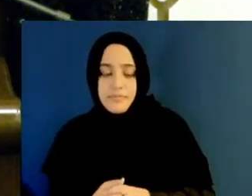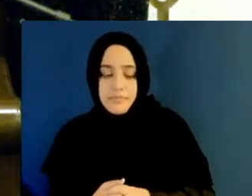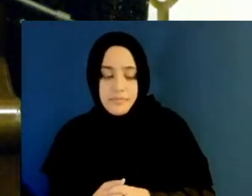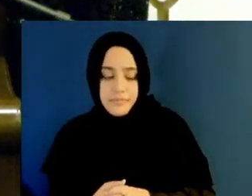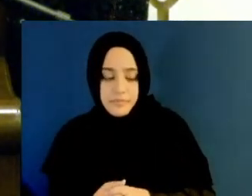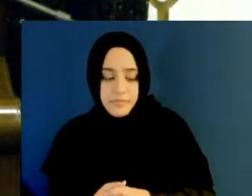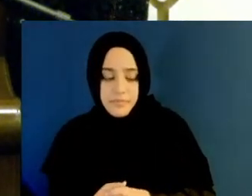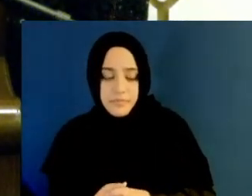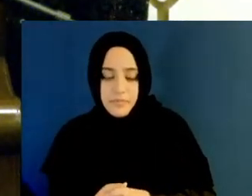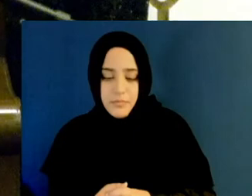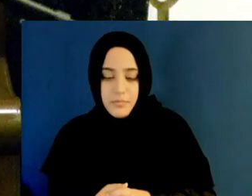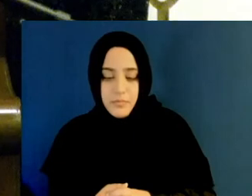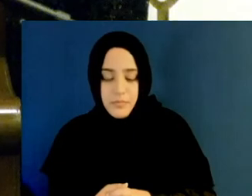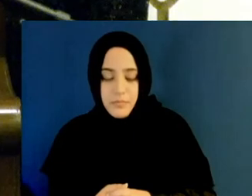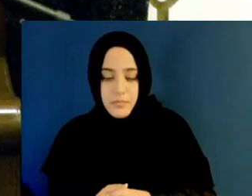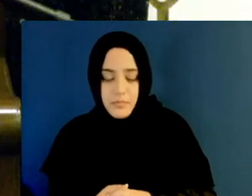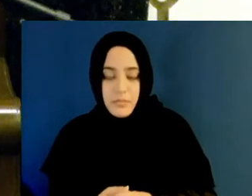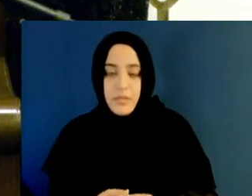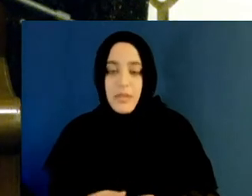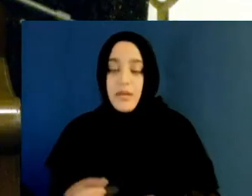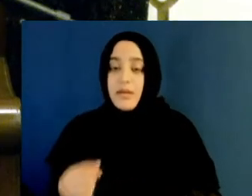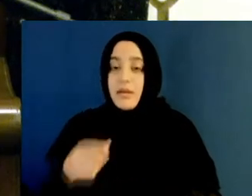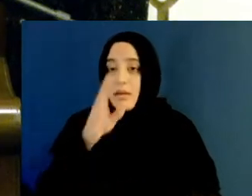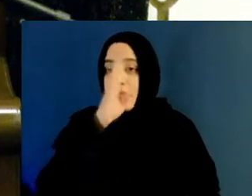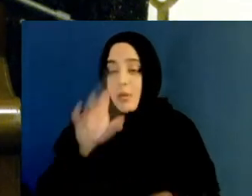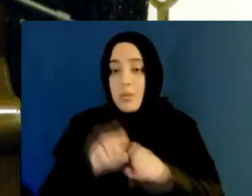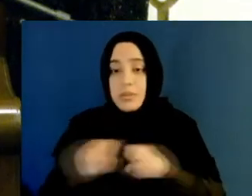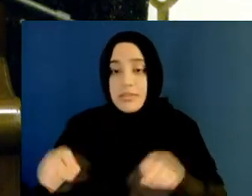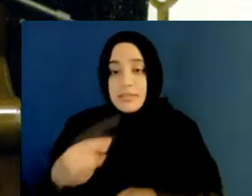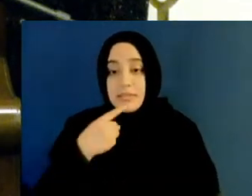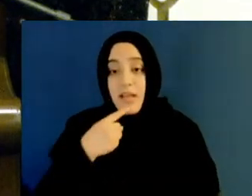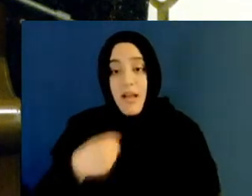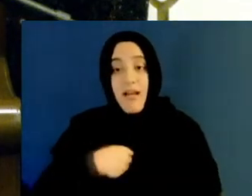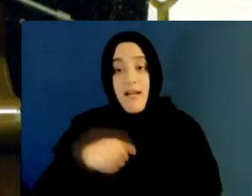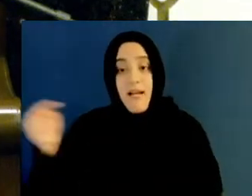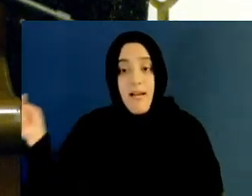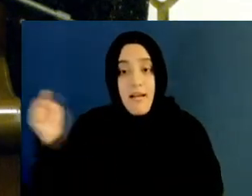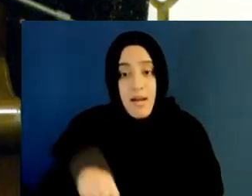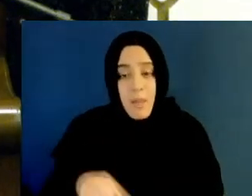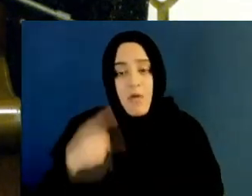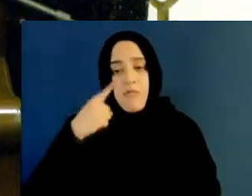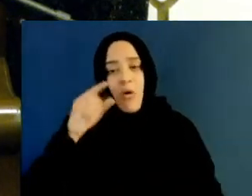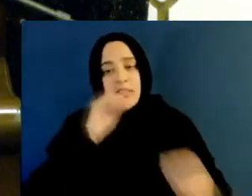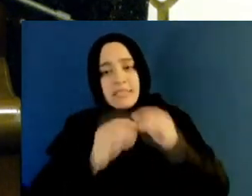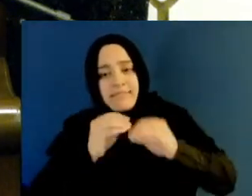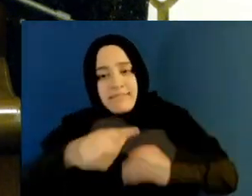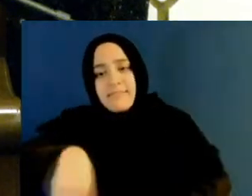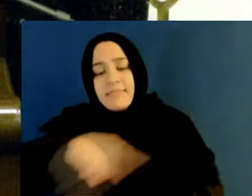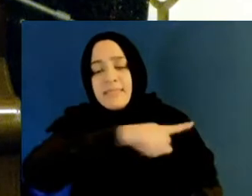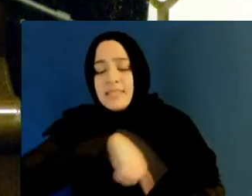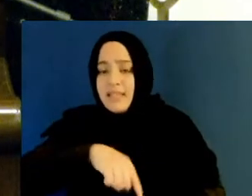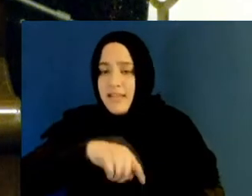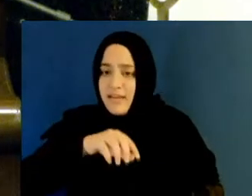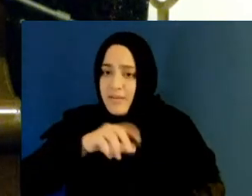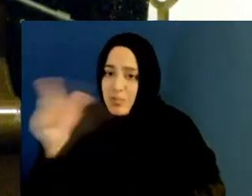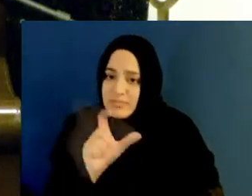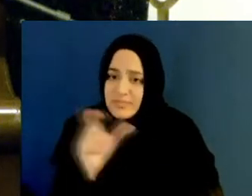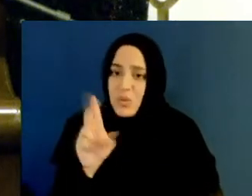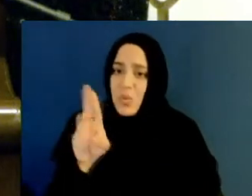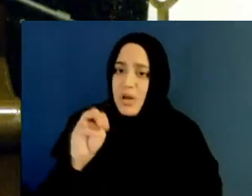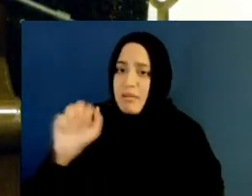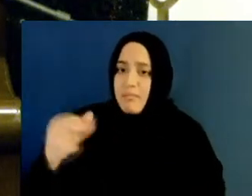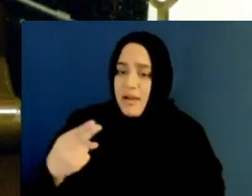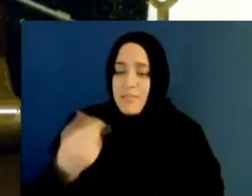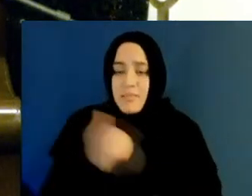I'm coming to reform the ummah, to revive the true teachings of Rasulullah. If Imam al-Hussein would have stopped